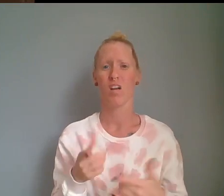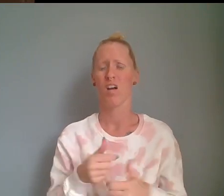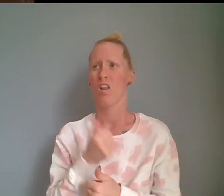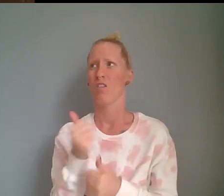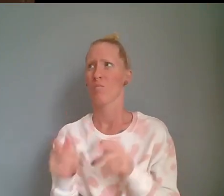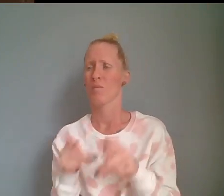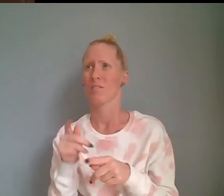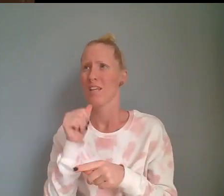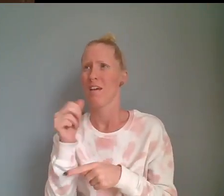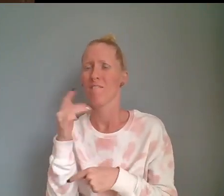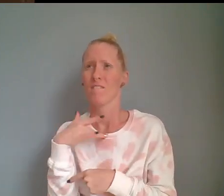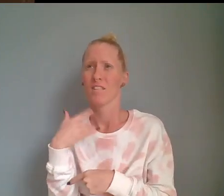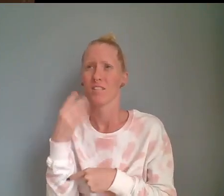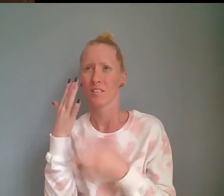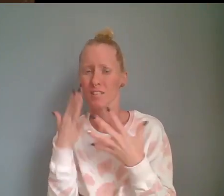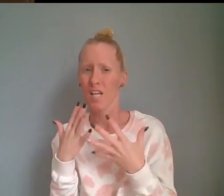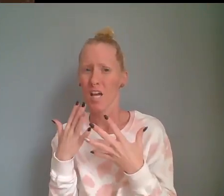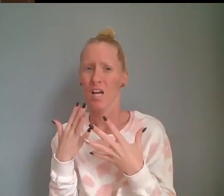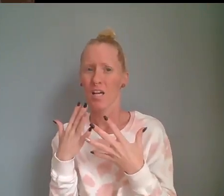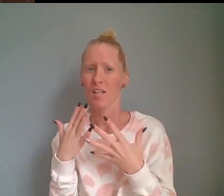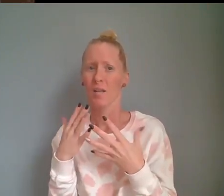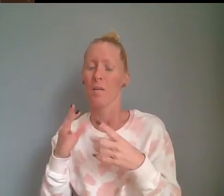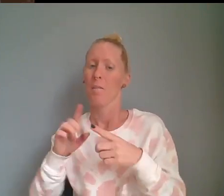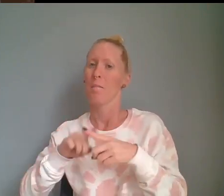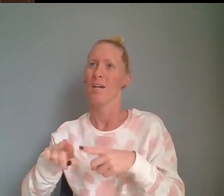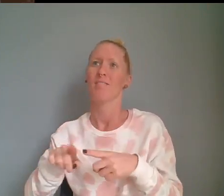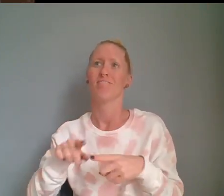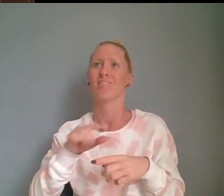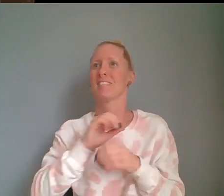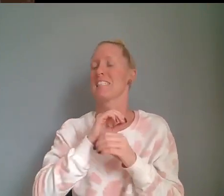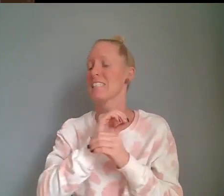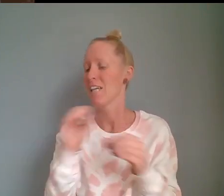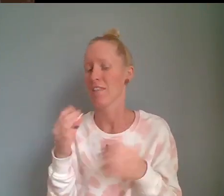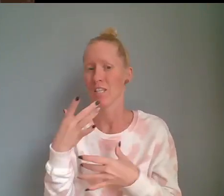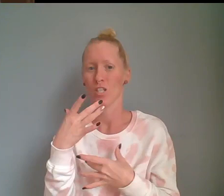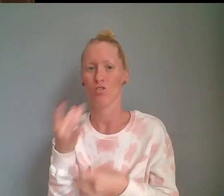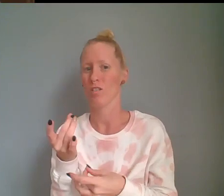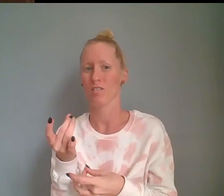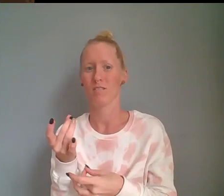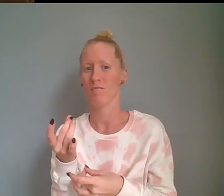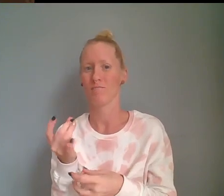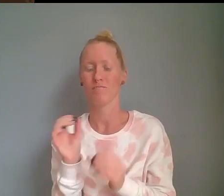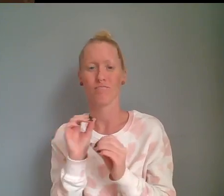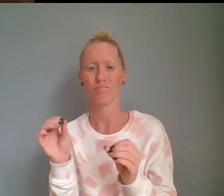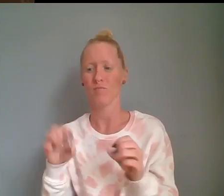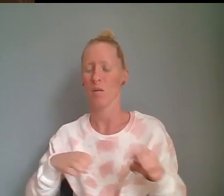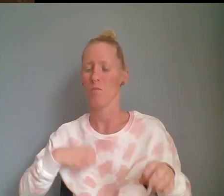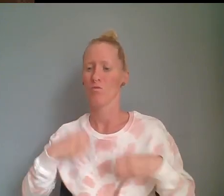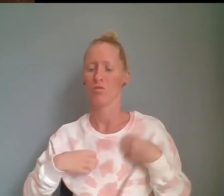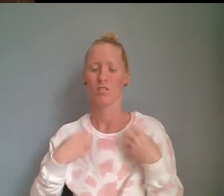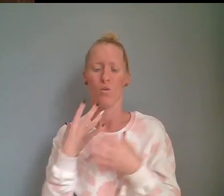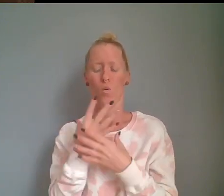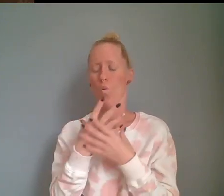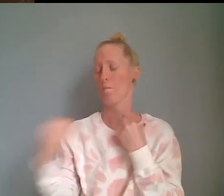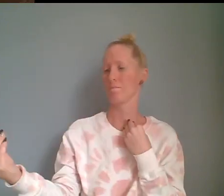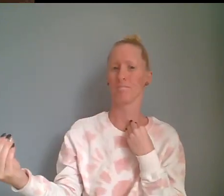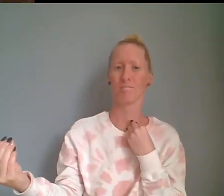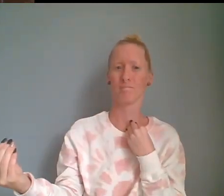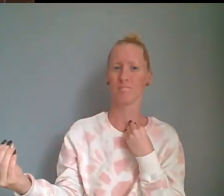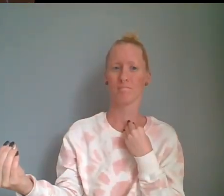or blue, but what they'll say is that nothing interests them anymore. It's like the emotion has been sucked out of their life